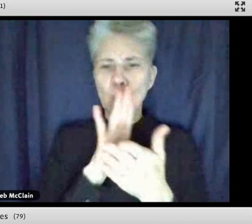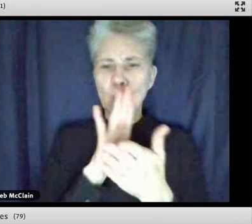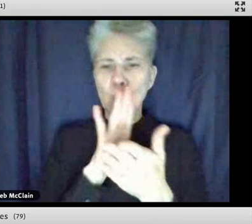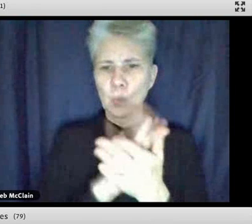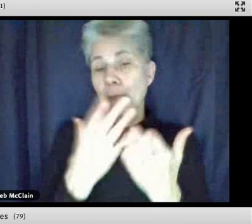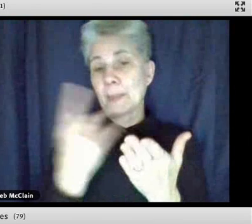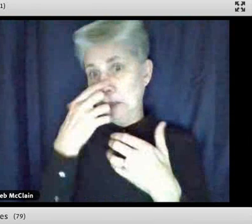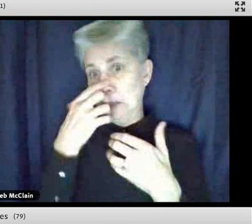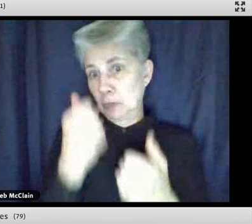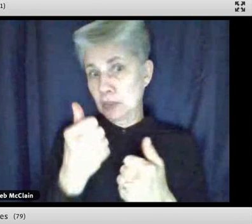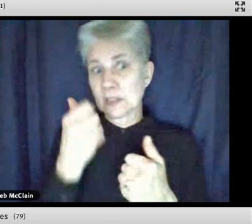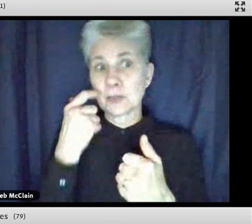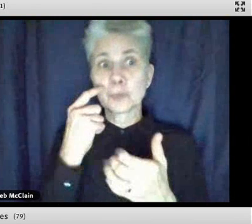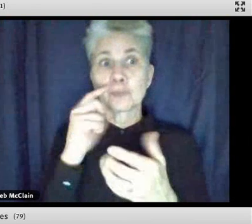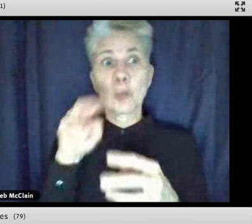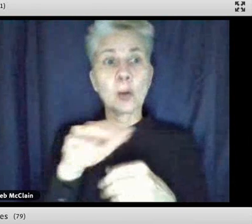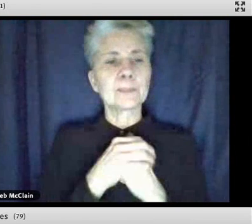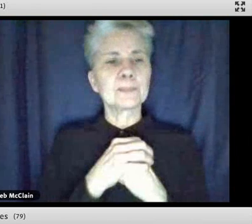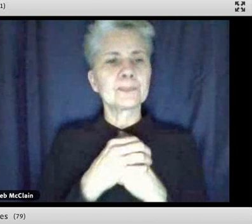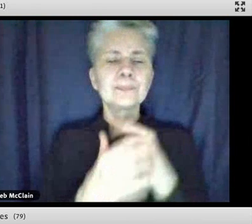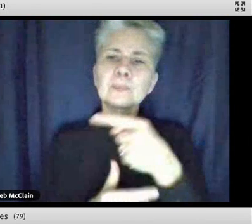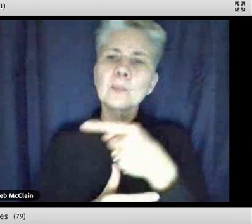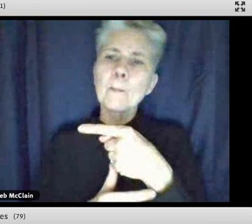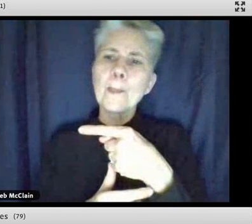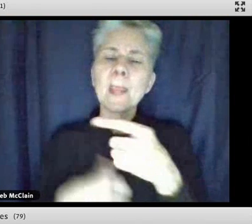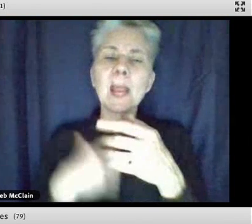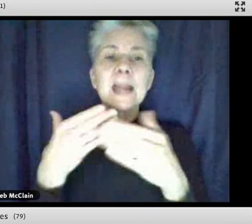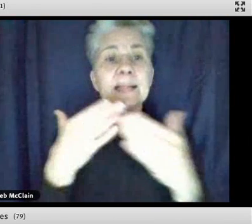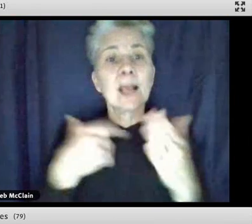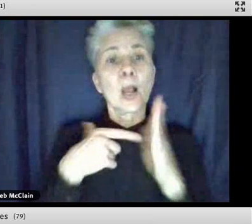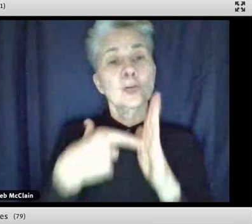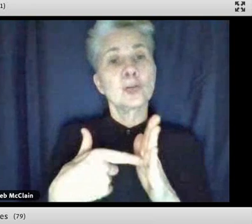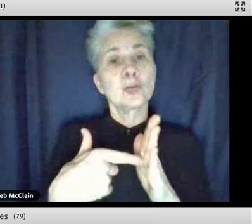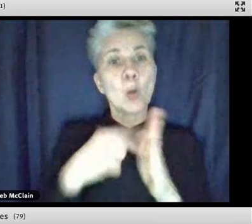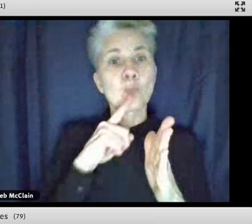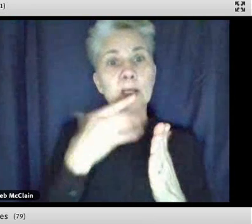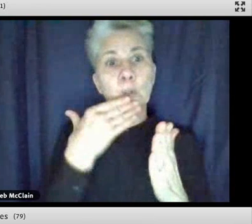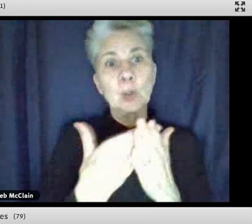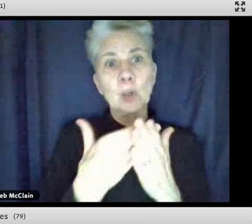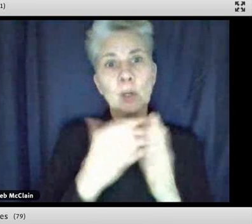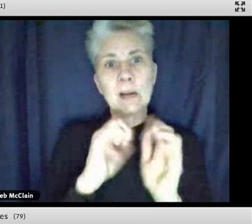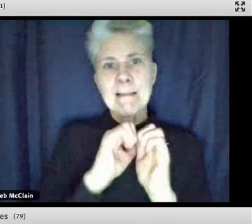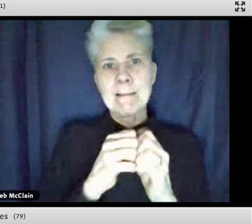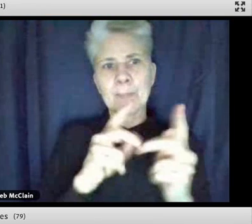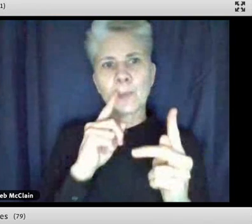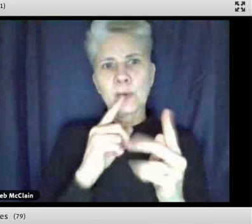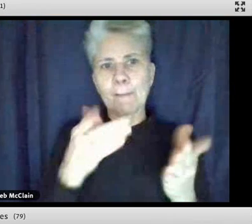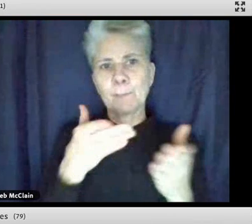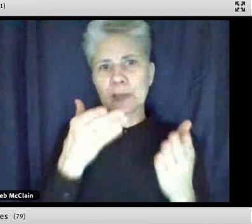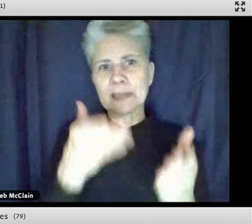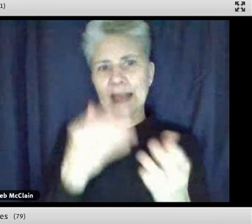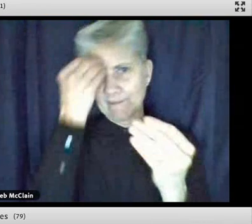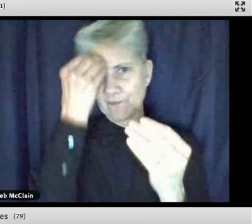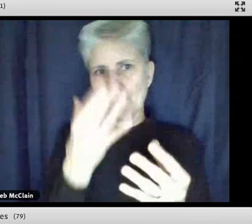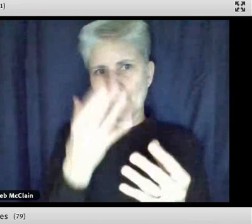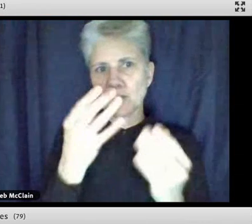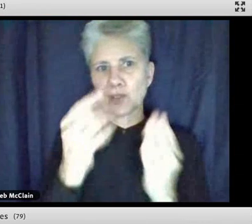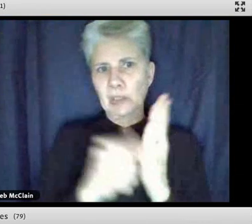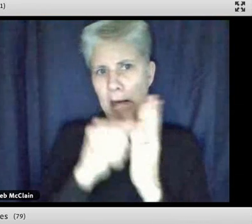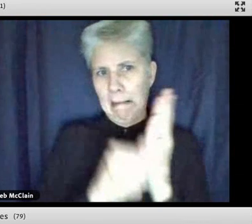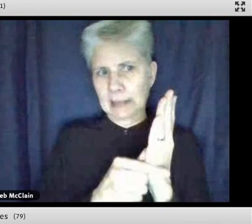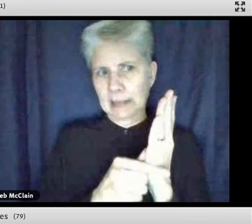at. And then the next things I'll show you are some really good ways that people have presented information guides. So